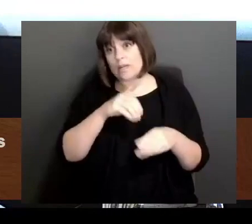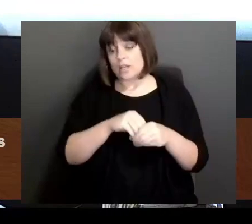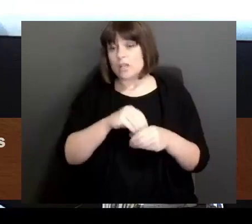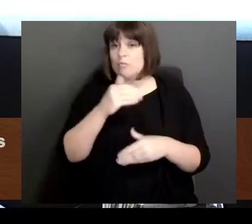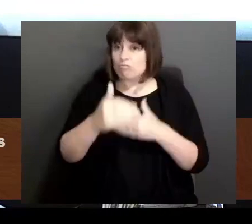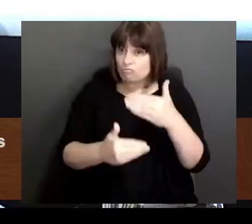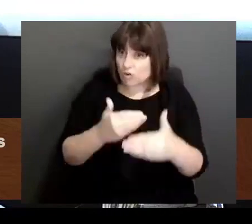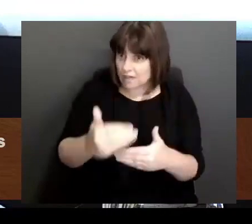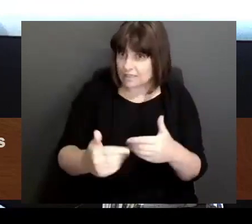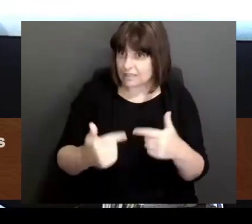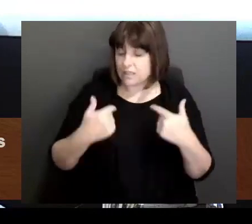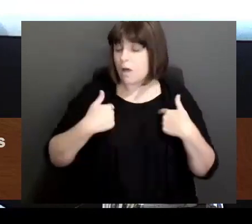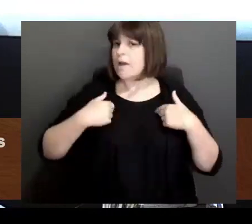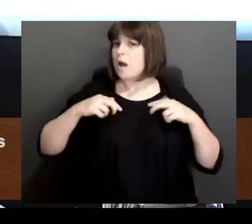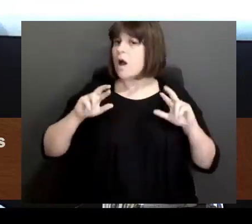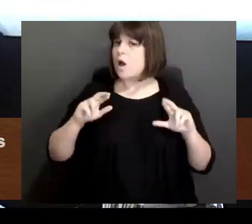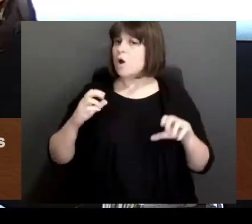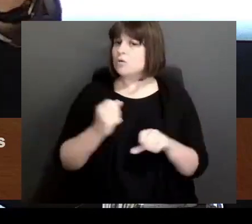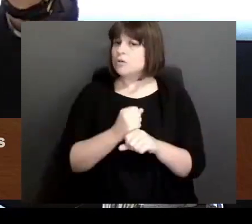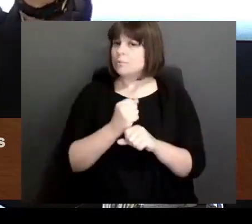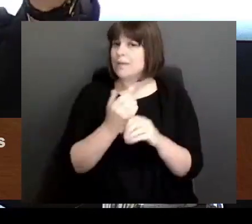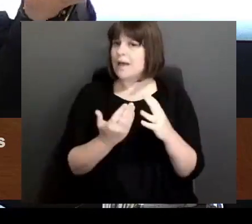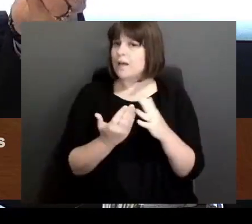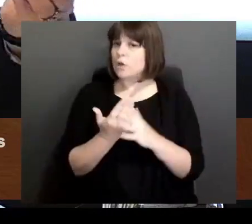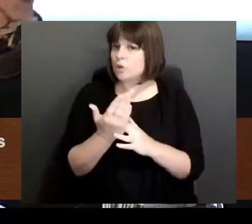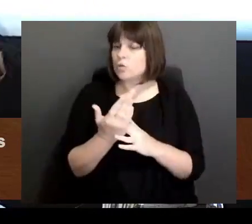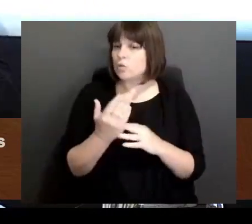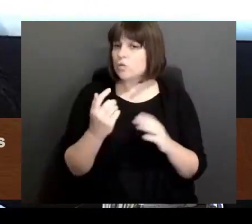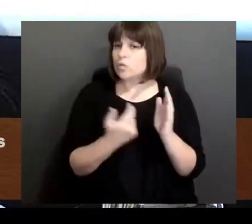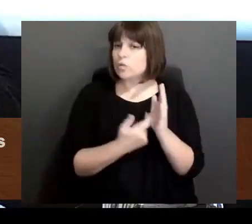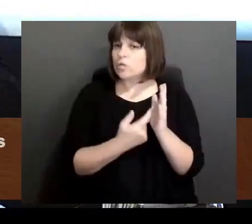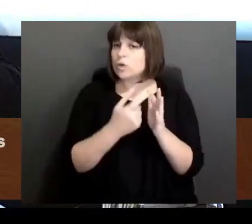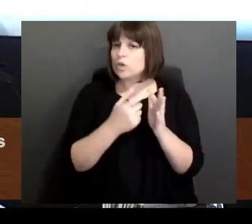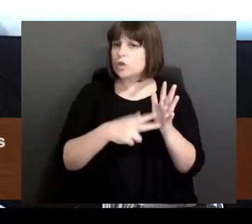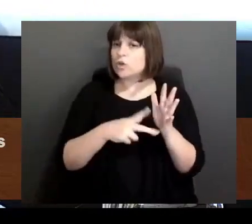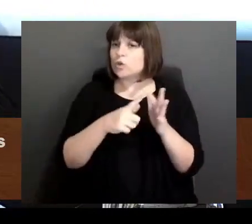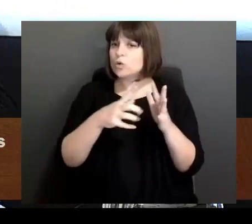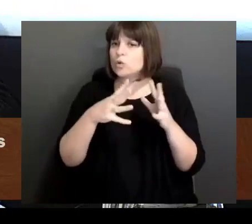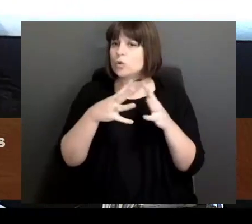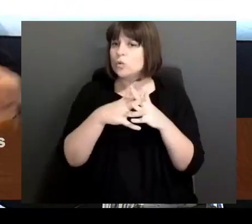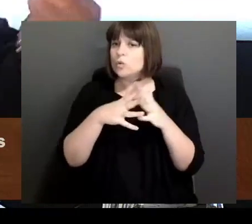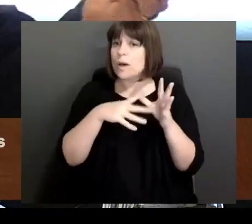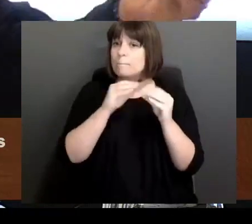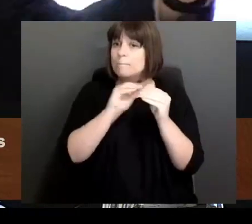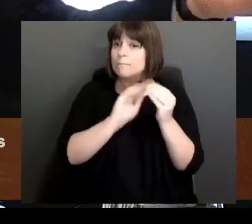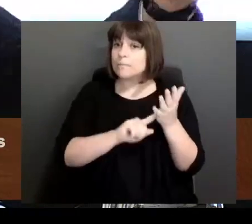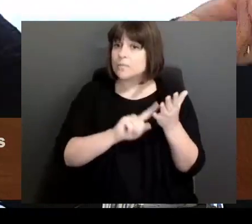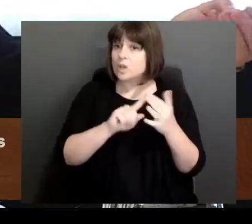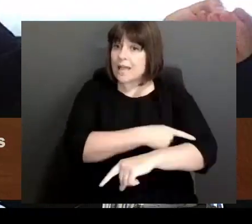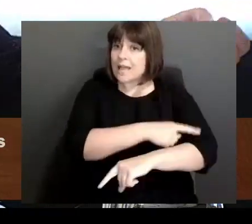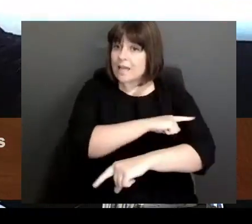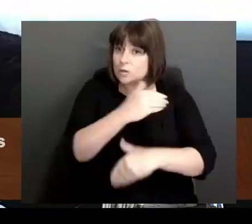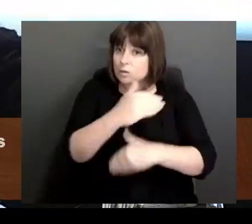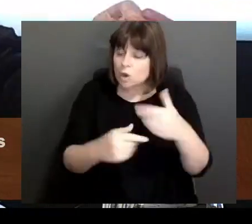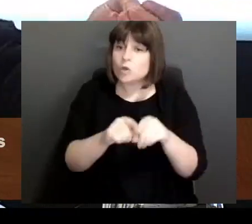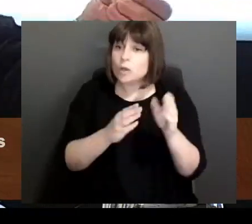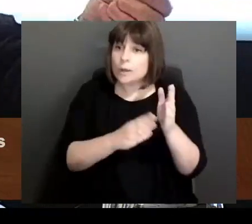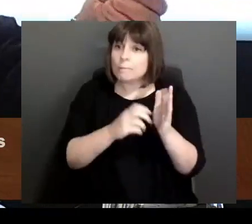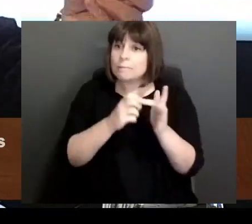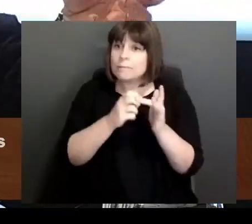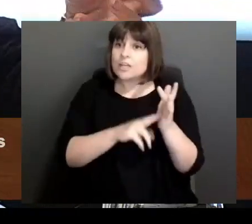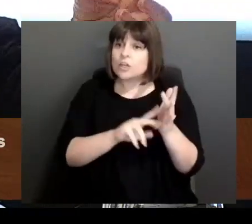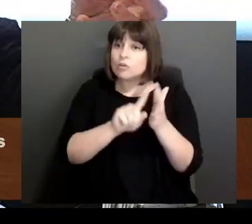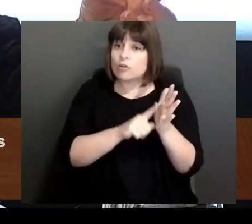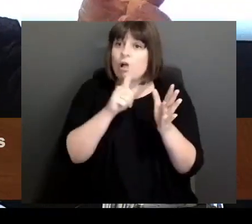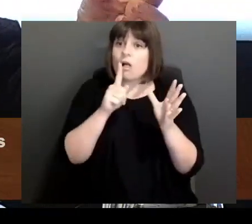through renewable energy processes, what the future might be in mineral extractions, and also ultimately through treaties. So